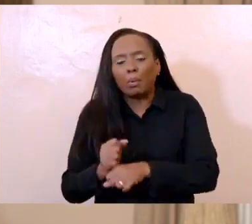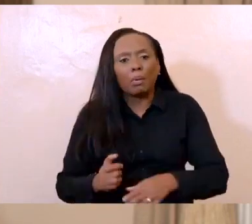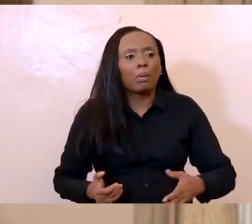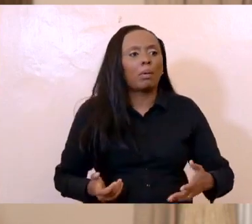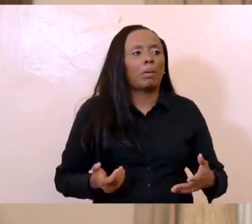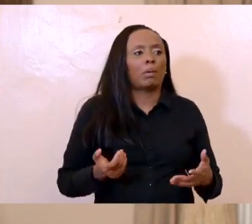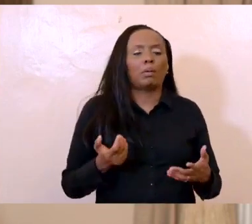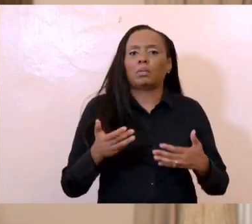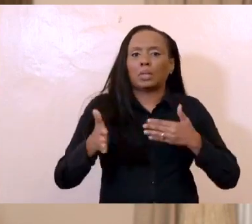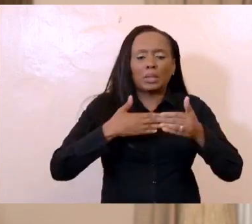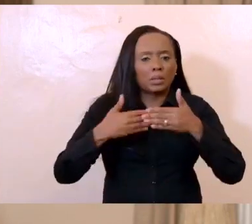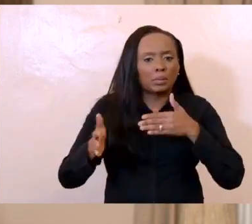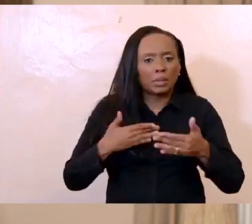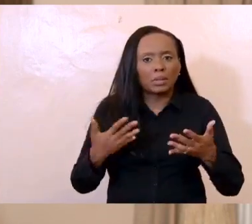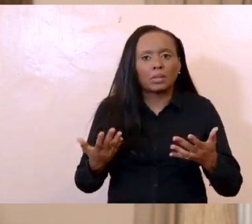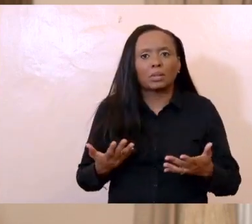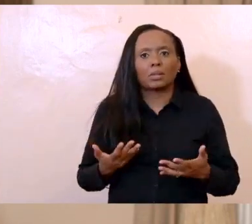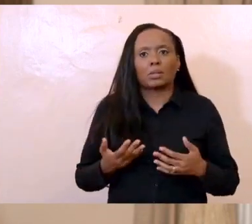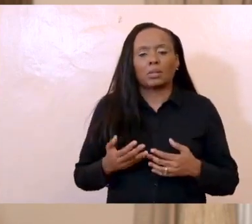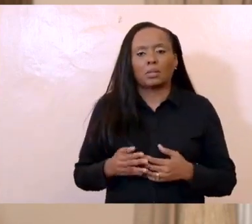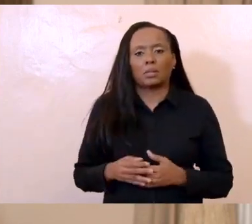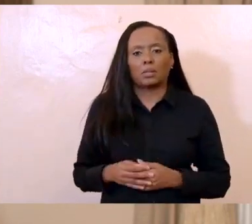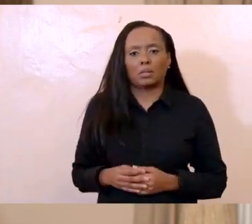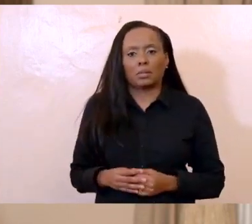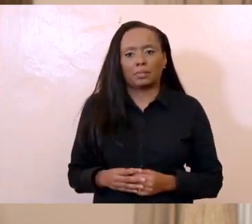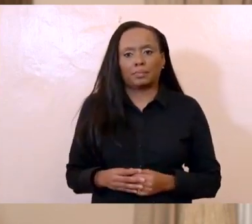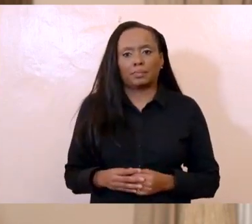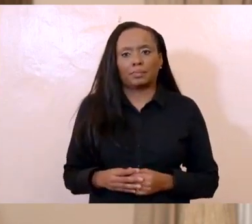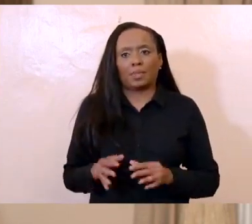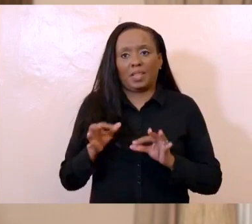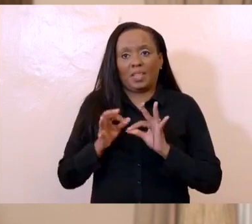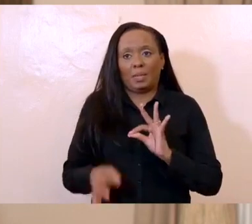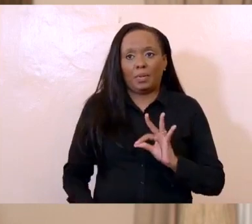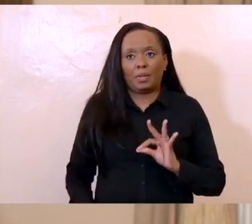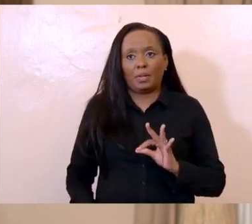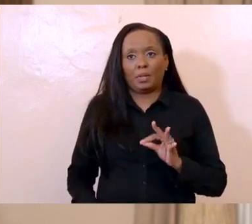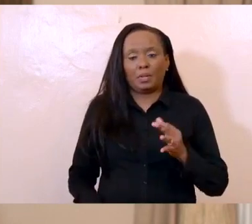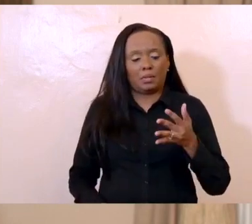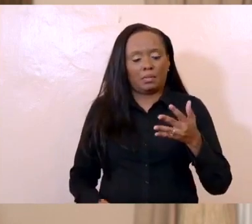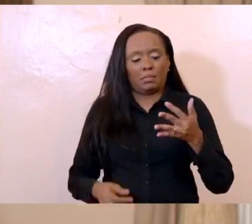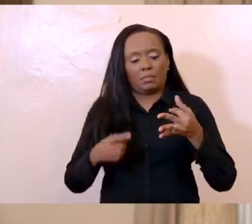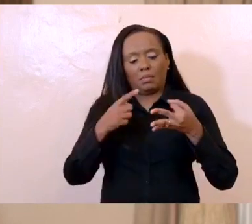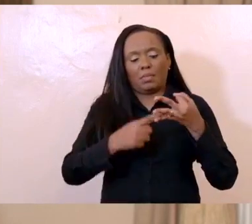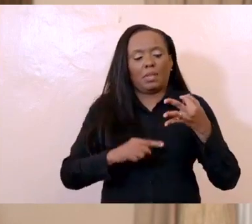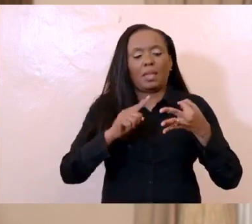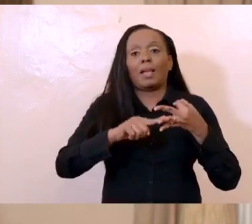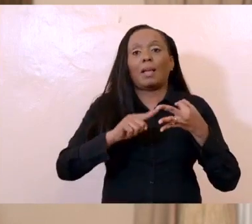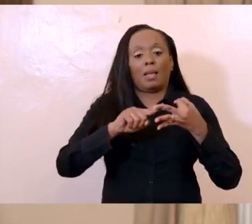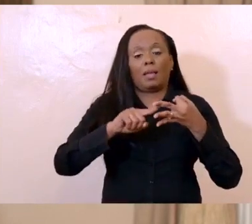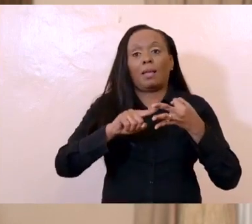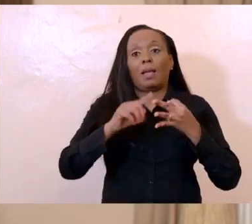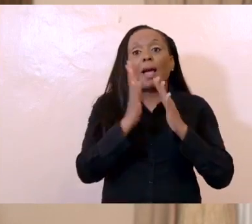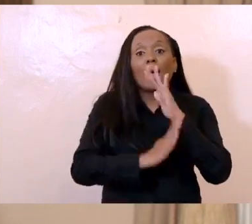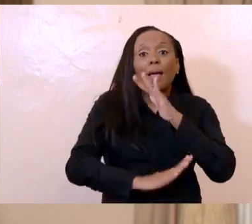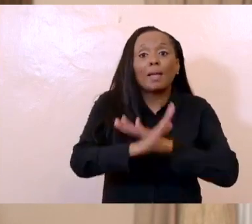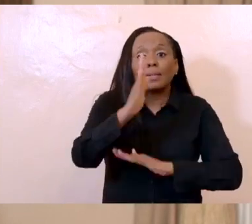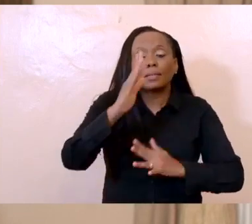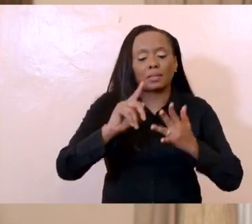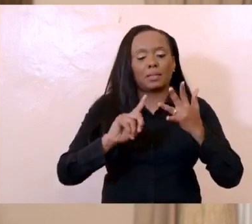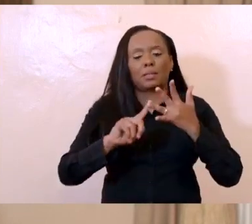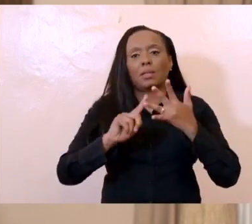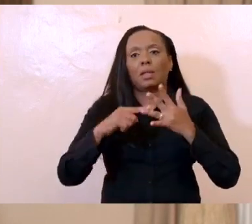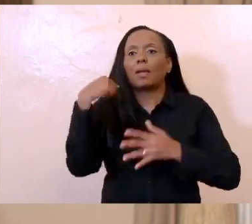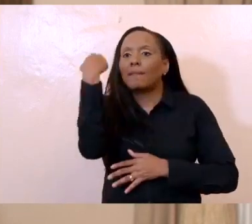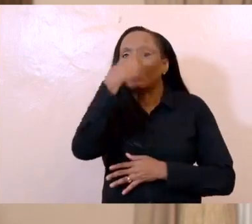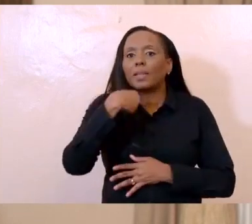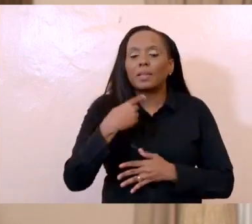other activities. And once again, that very simple phrase, 3 words, hands, face, and